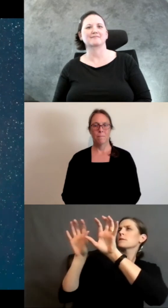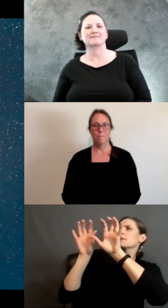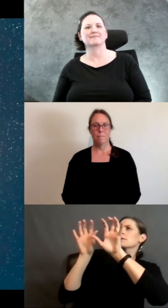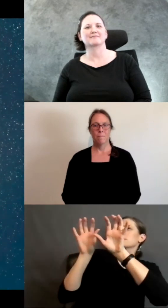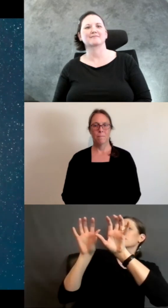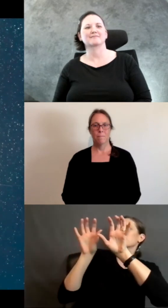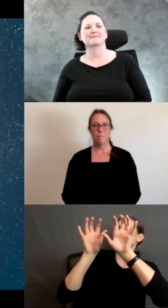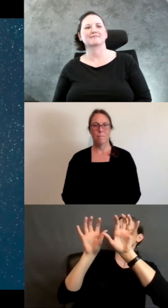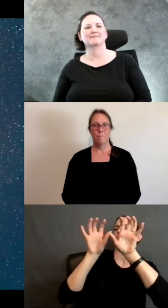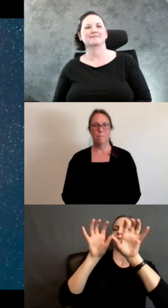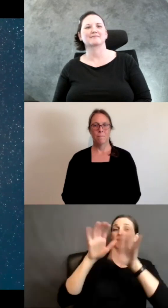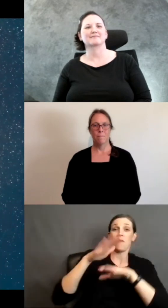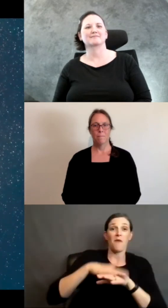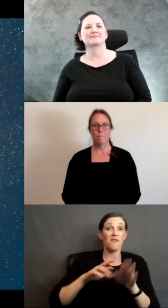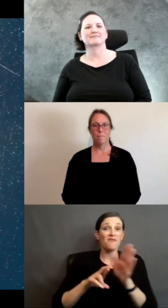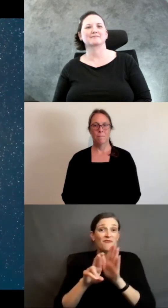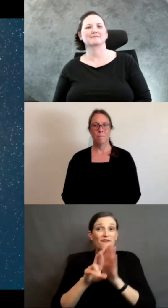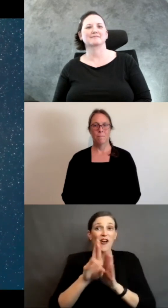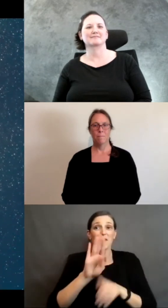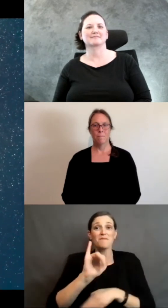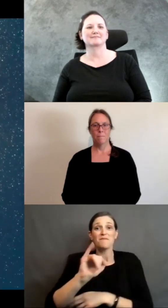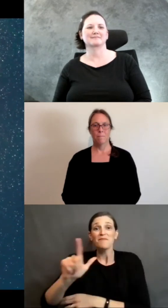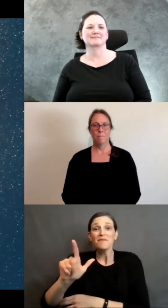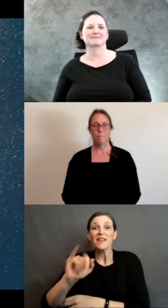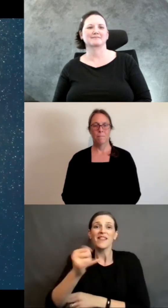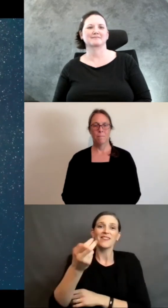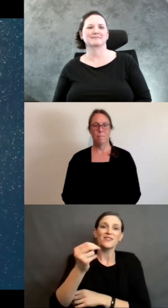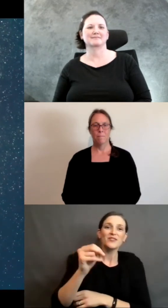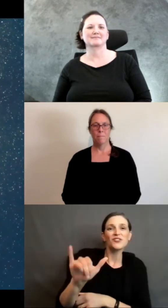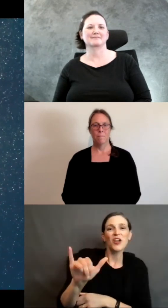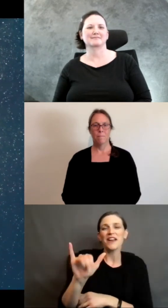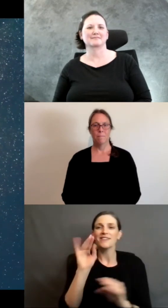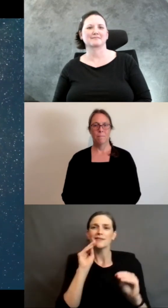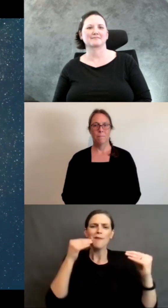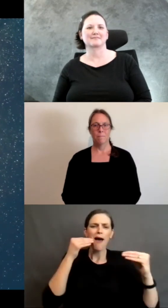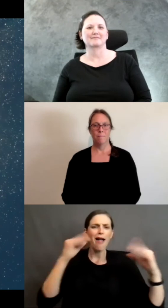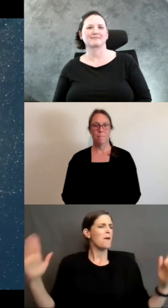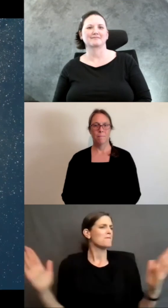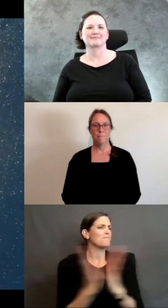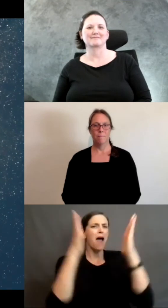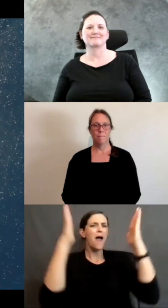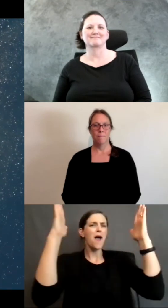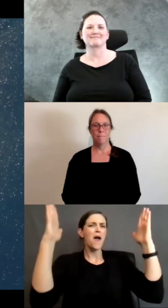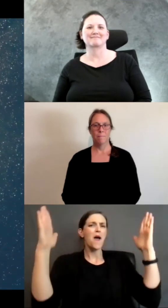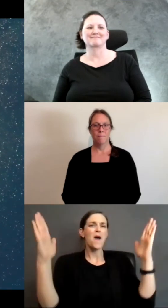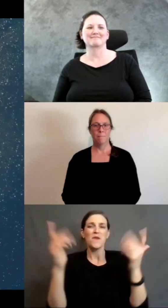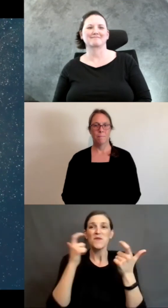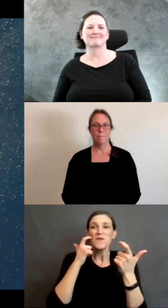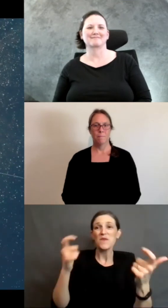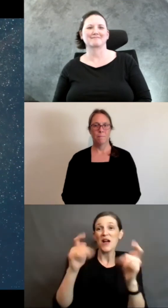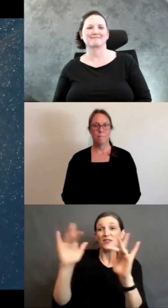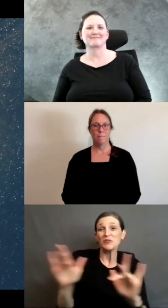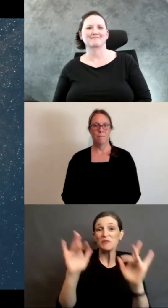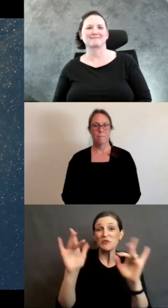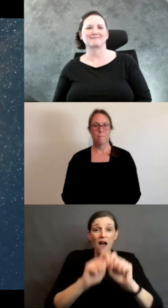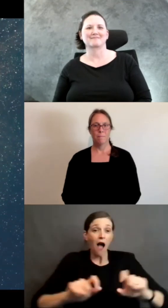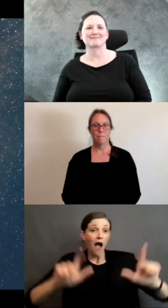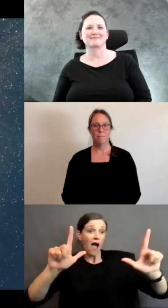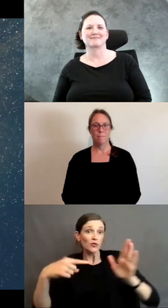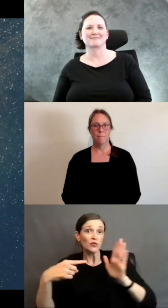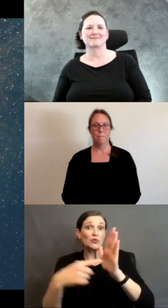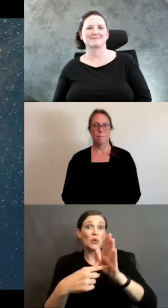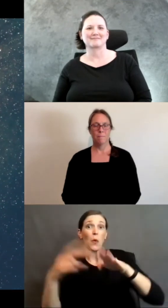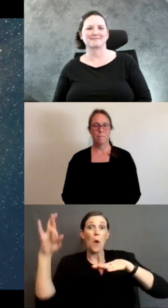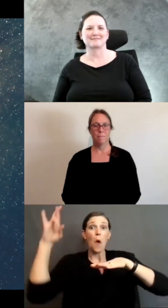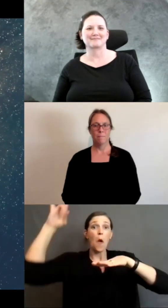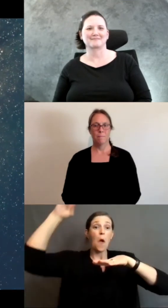On the spacecraft, Bill, Beatty, and Johnny smile and high-five as they watch a computer monitor showing the landing craft on the